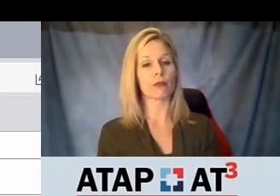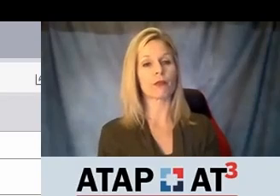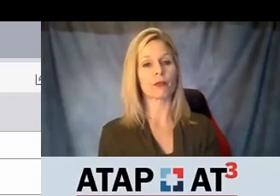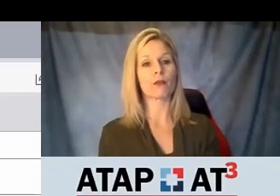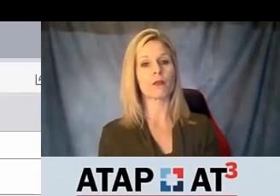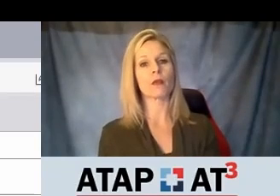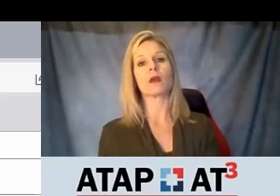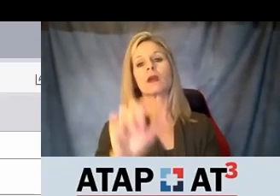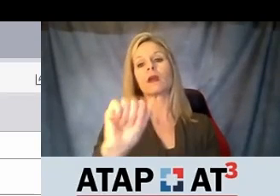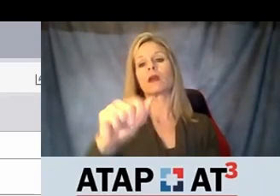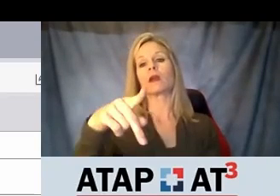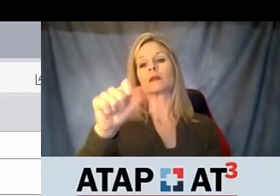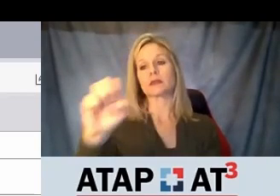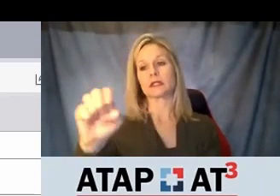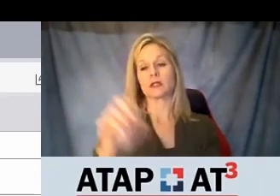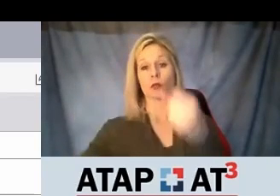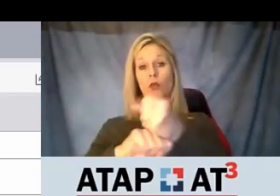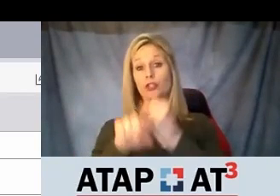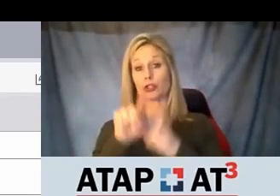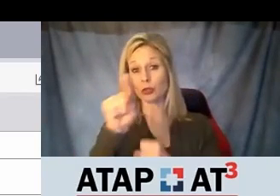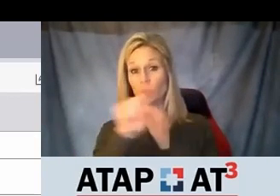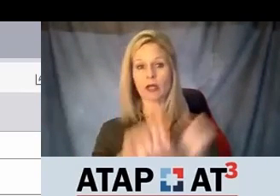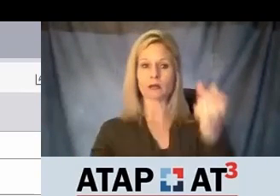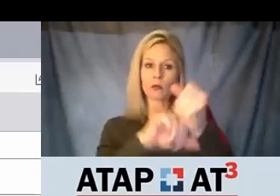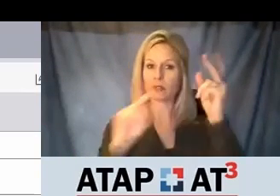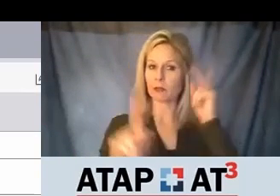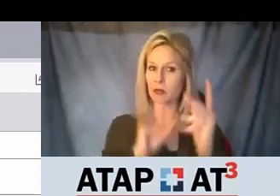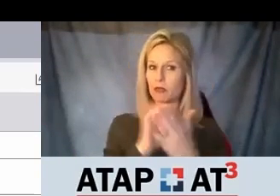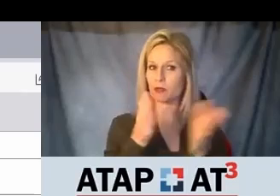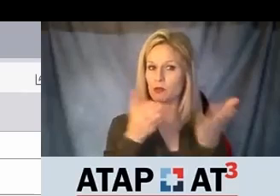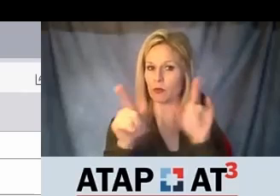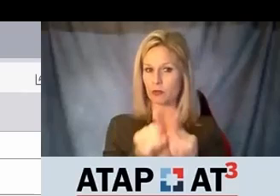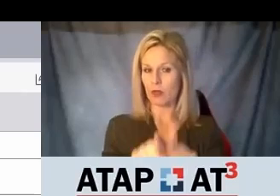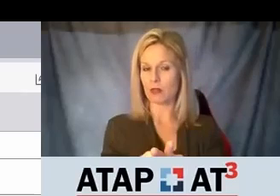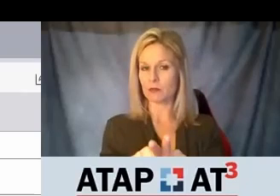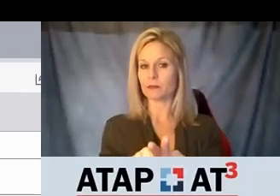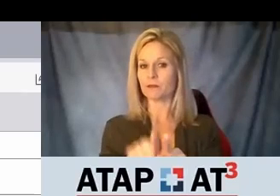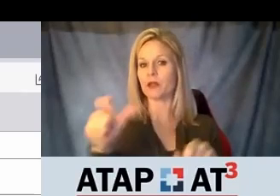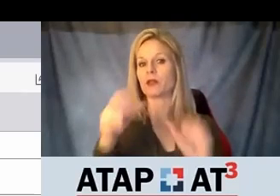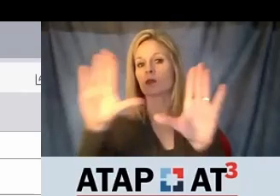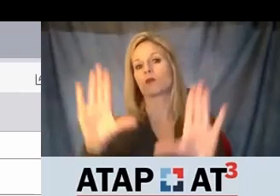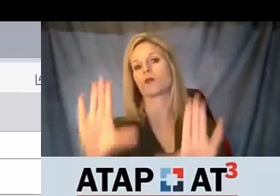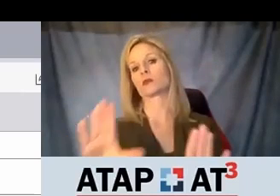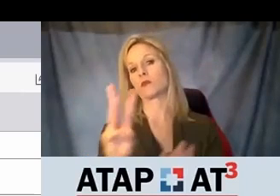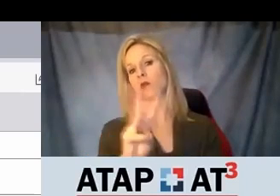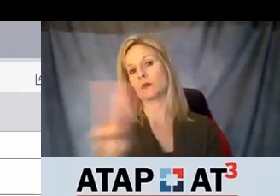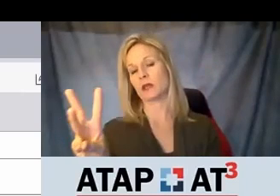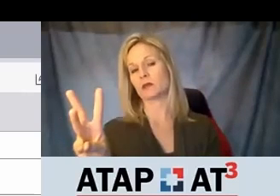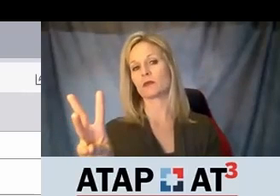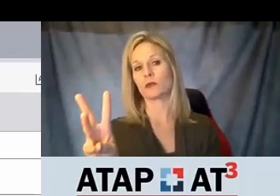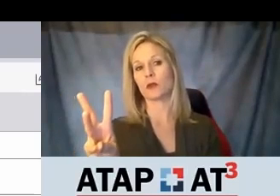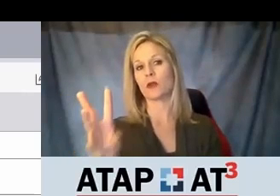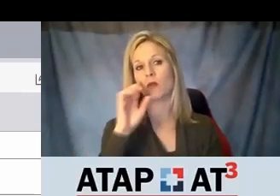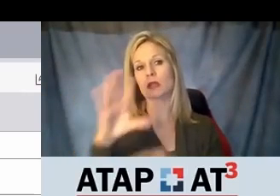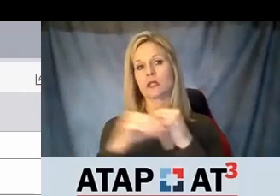APSE supports you and it supports the people that you serve as well. So another great website for additional